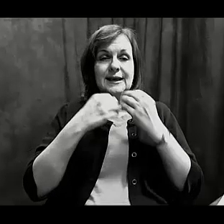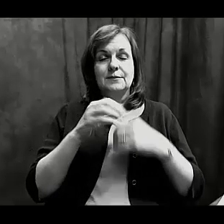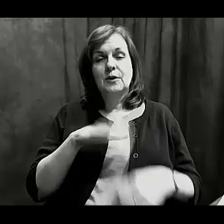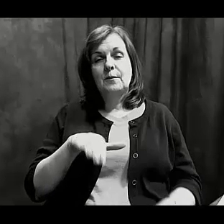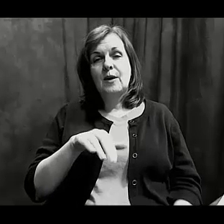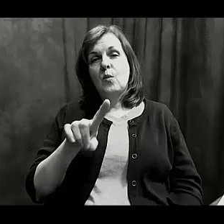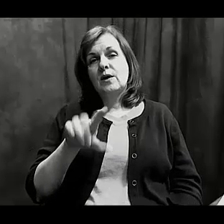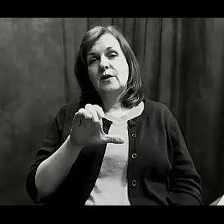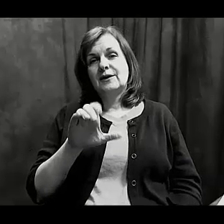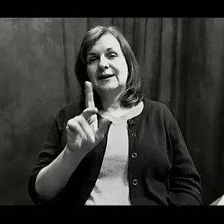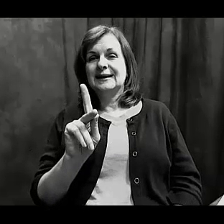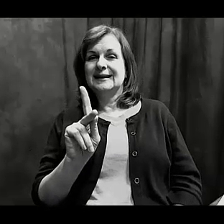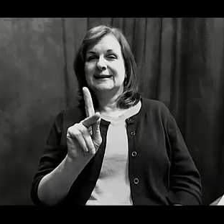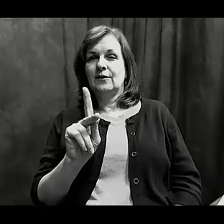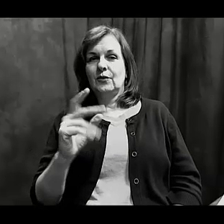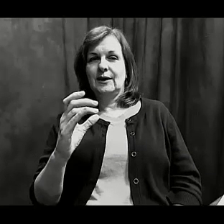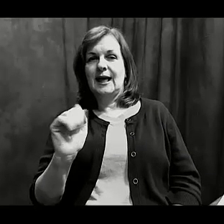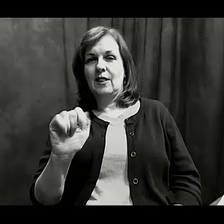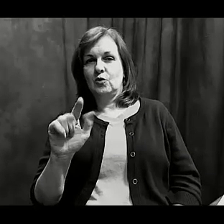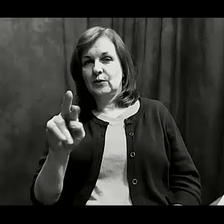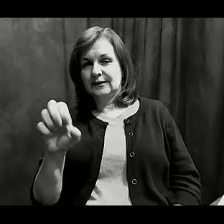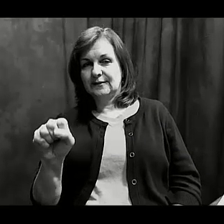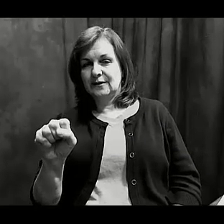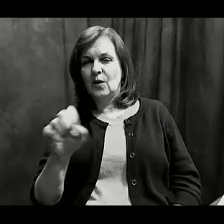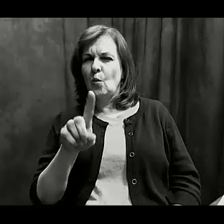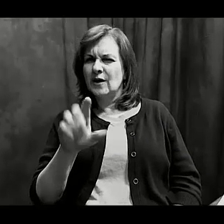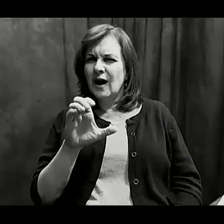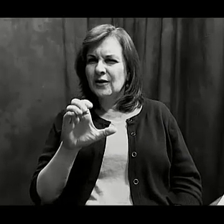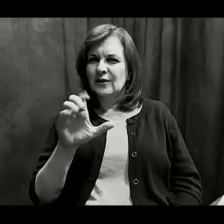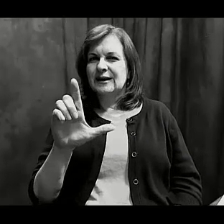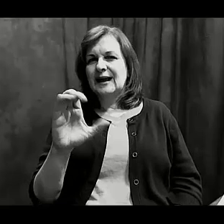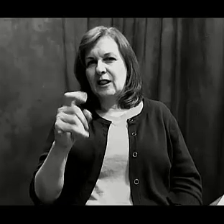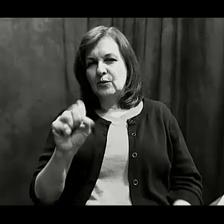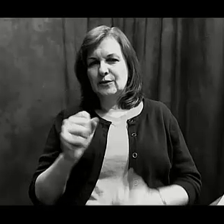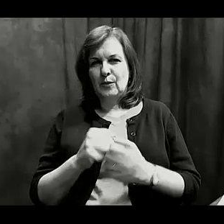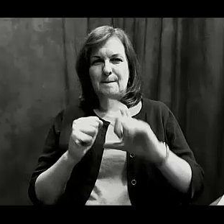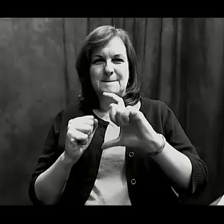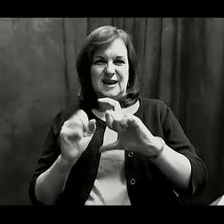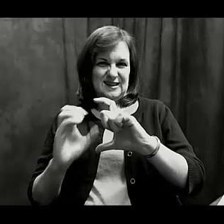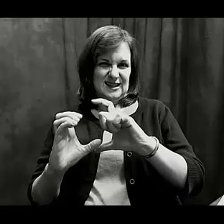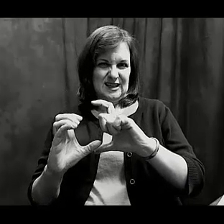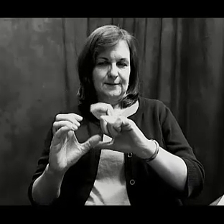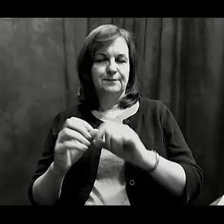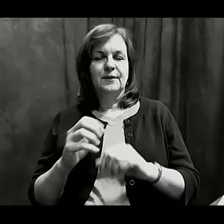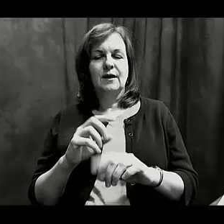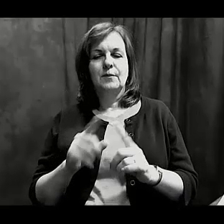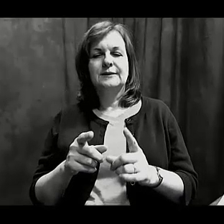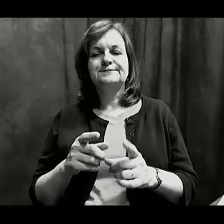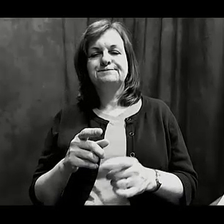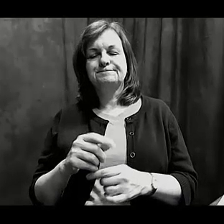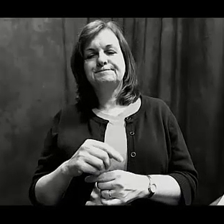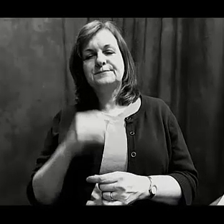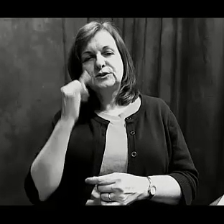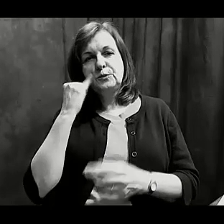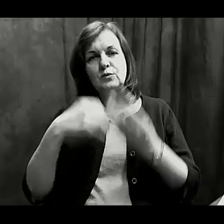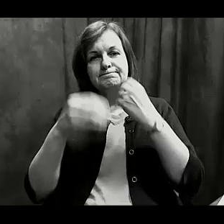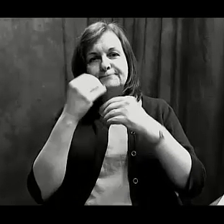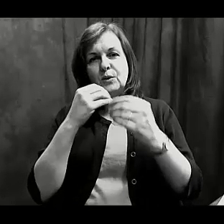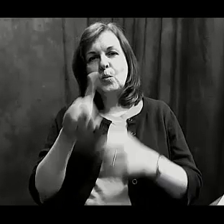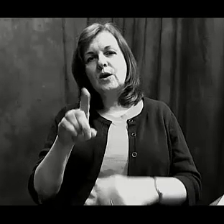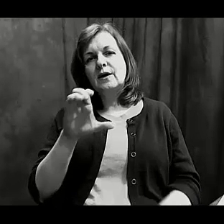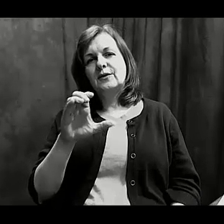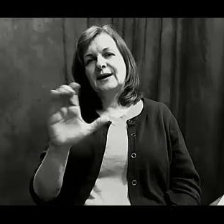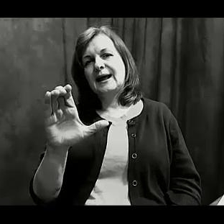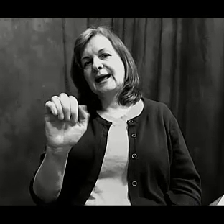he takes in roughly 100 kilocalories, remember this is 100 calories with a big C on your food labels,